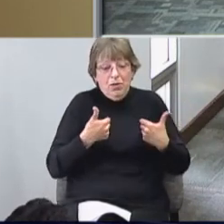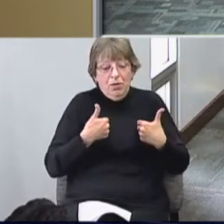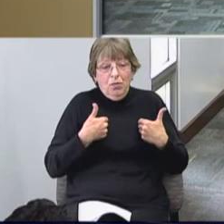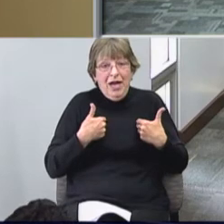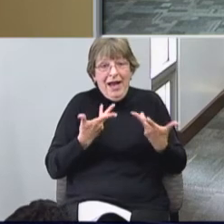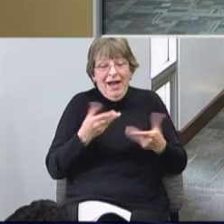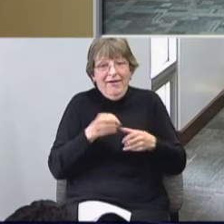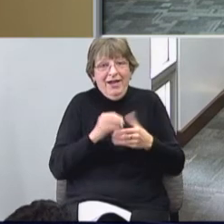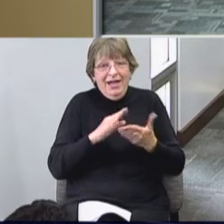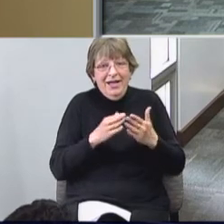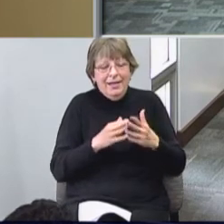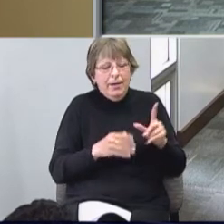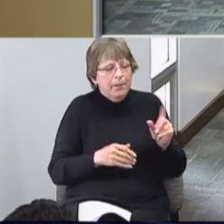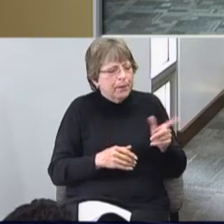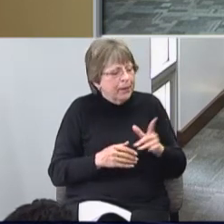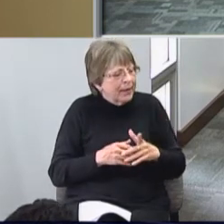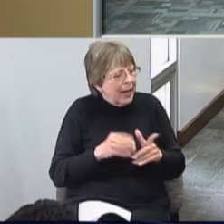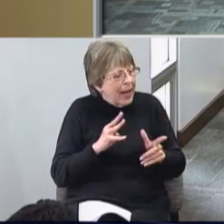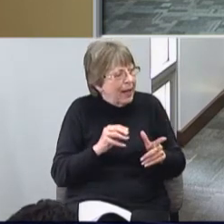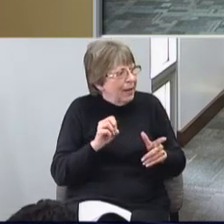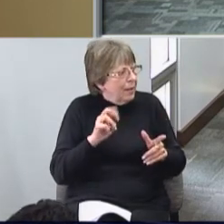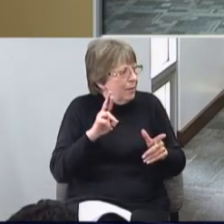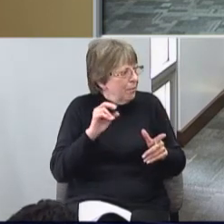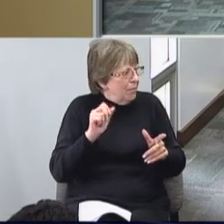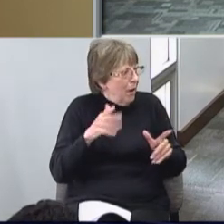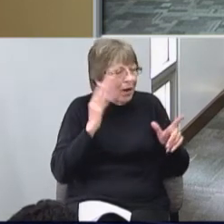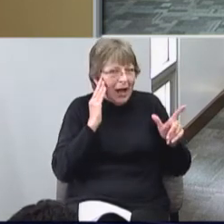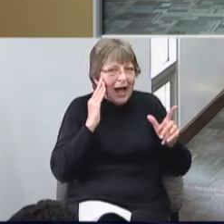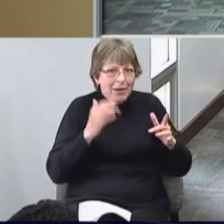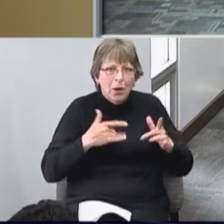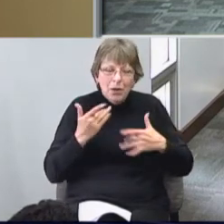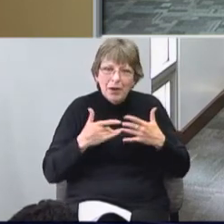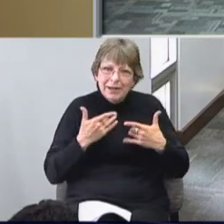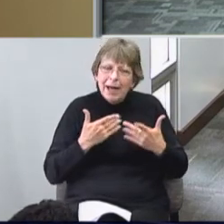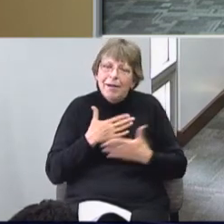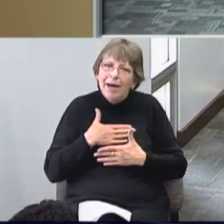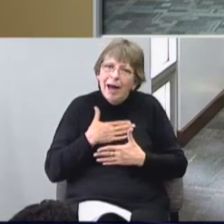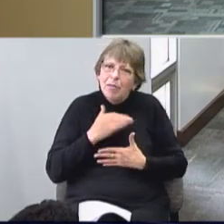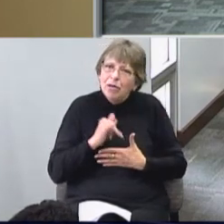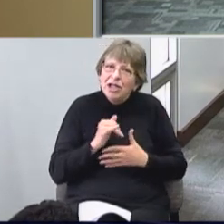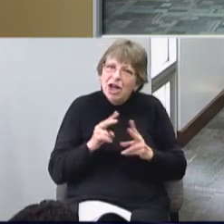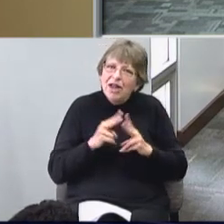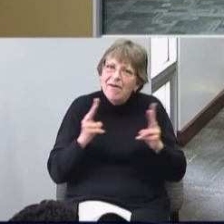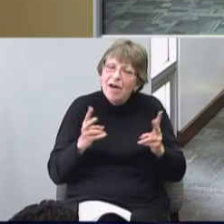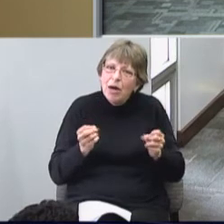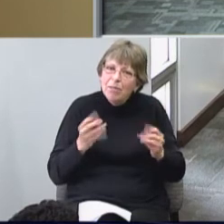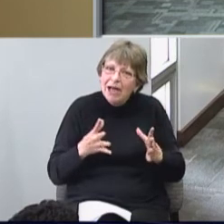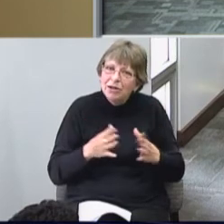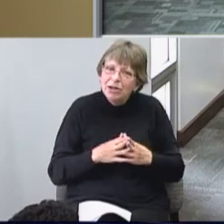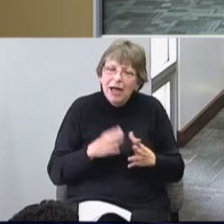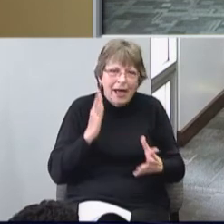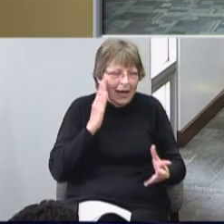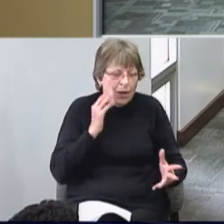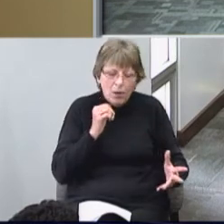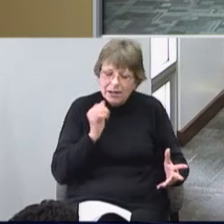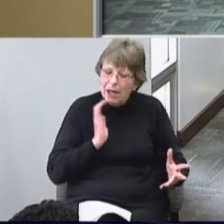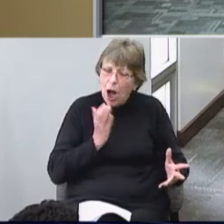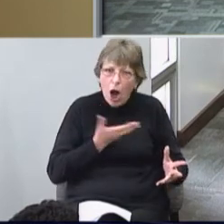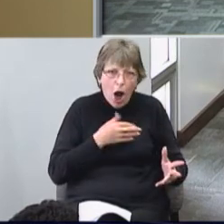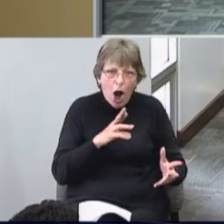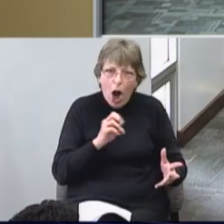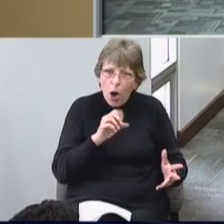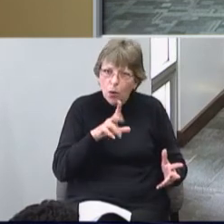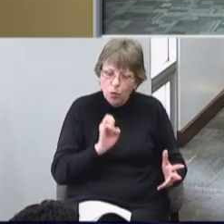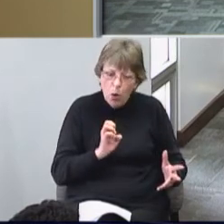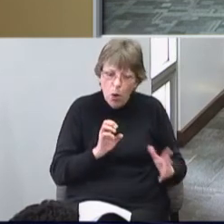Merrill, I've got just a couple of questions. I know you're very excited about this, and we appreciate that very, very much. And I know it's not our role as a city council to